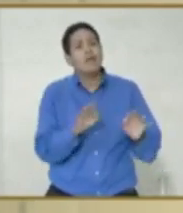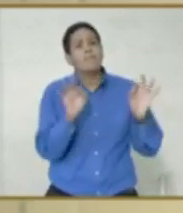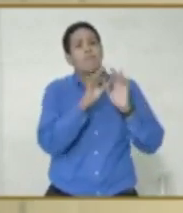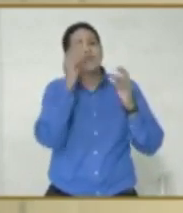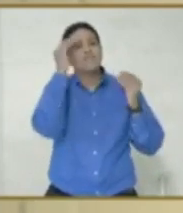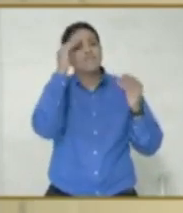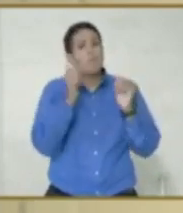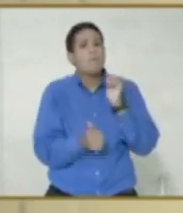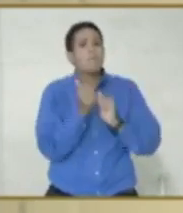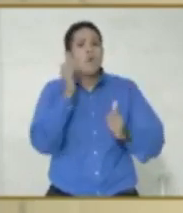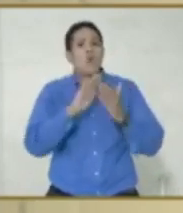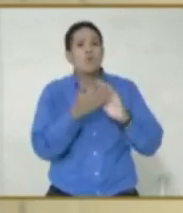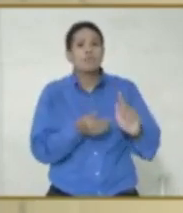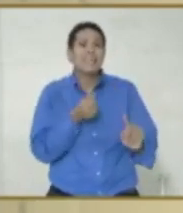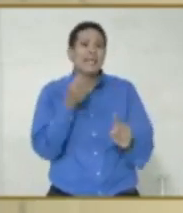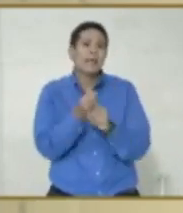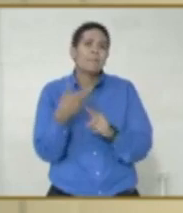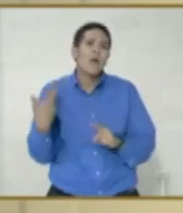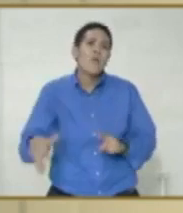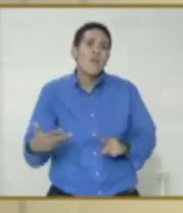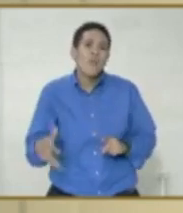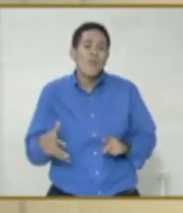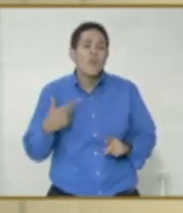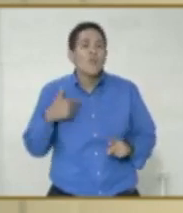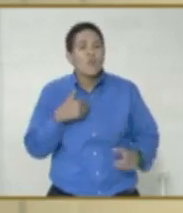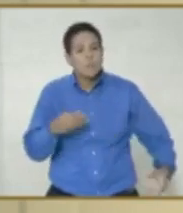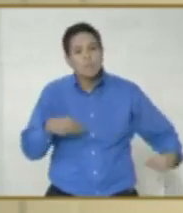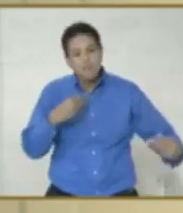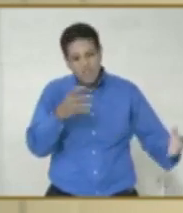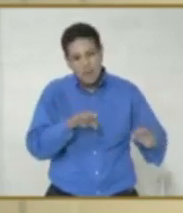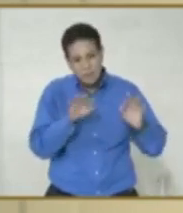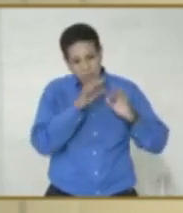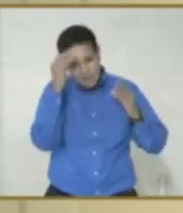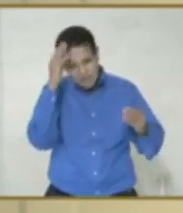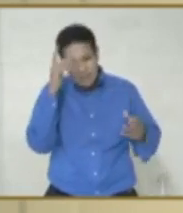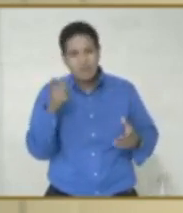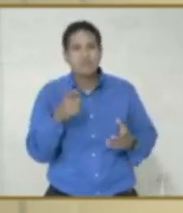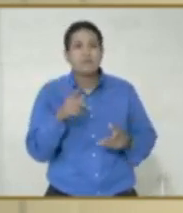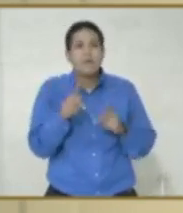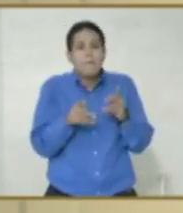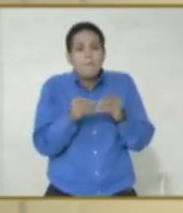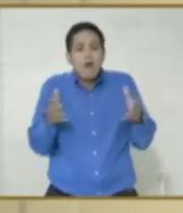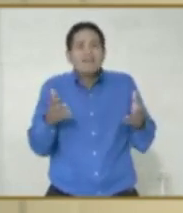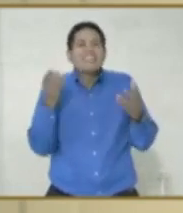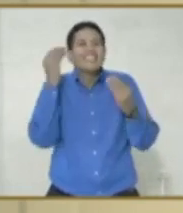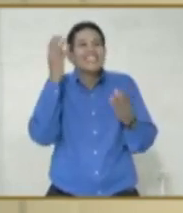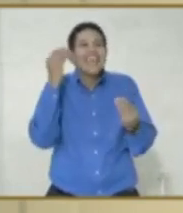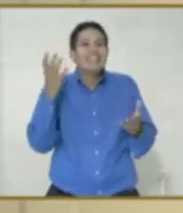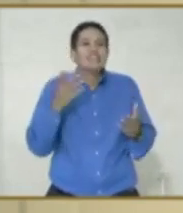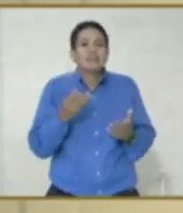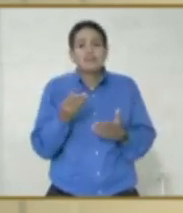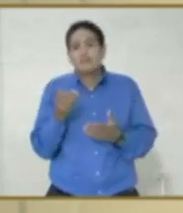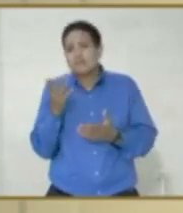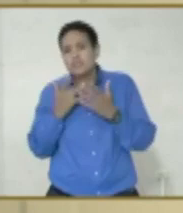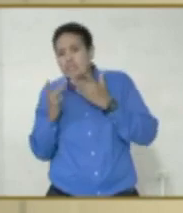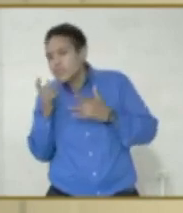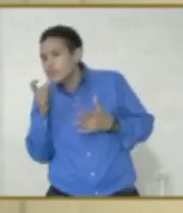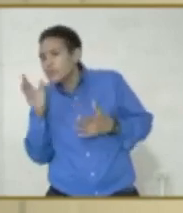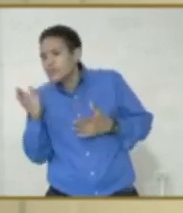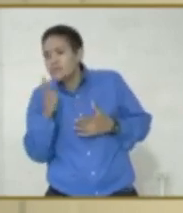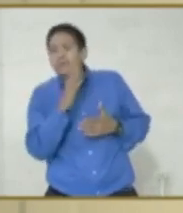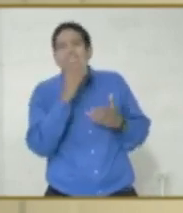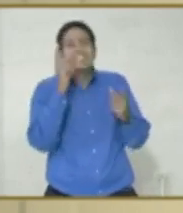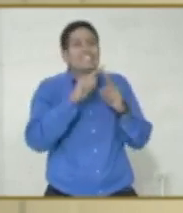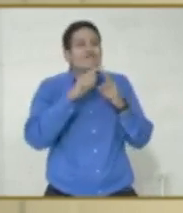that have been affected significantly by COVID in terms of population data, socioeconomic data. We have also been doing a lot of the